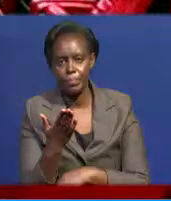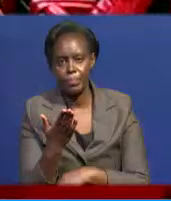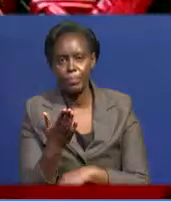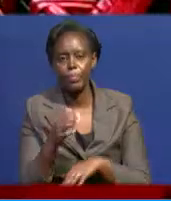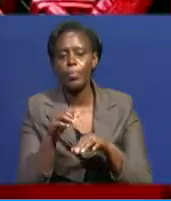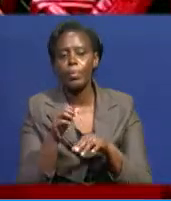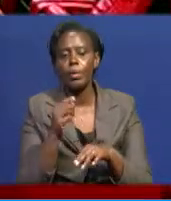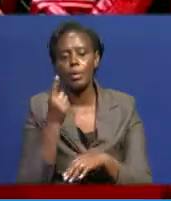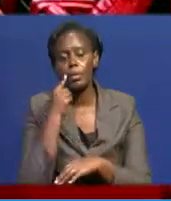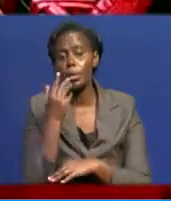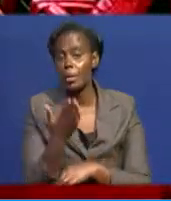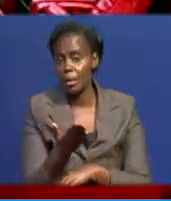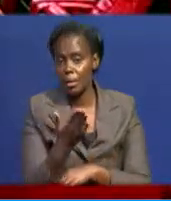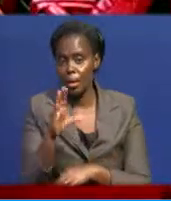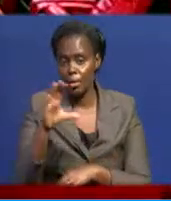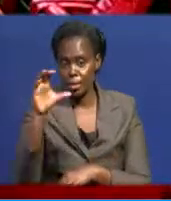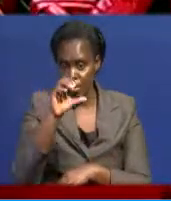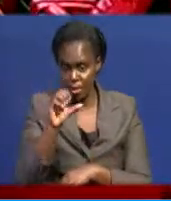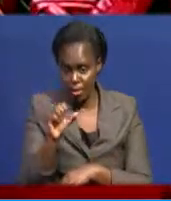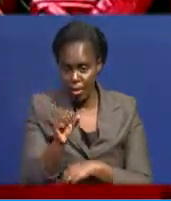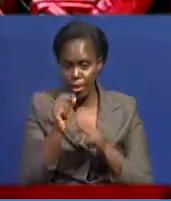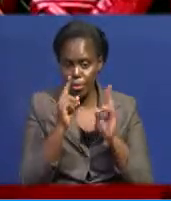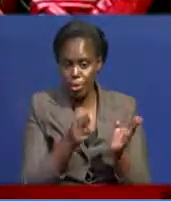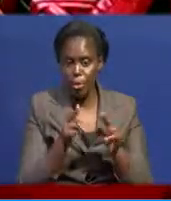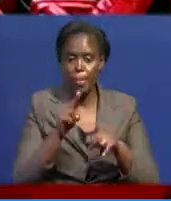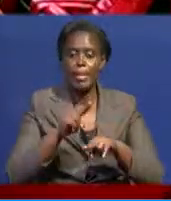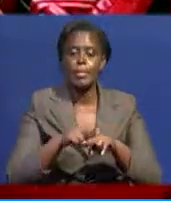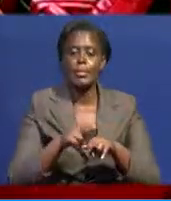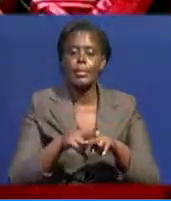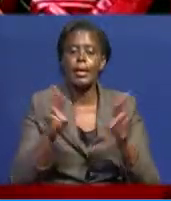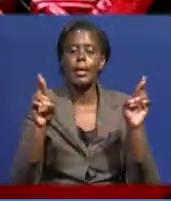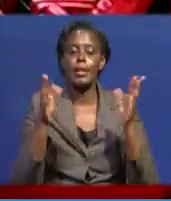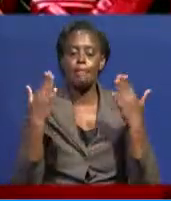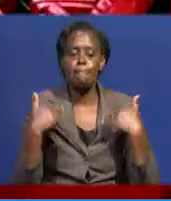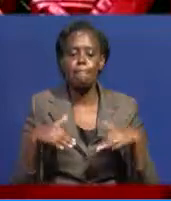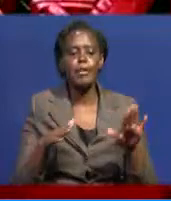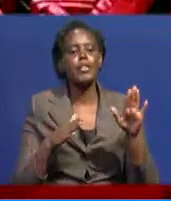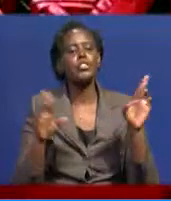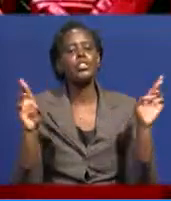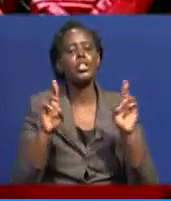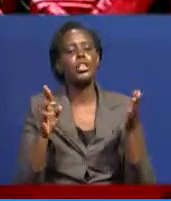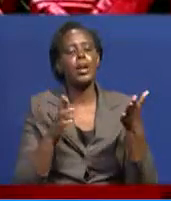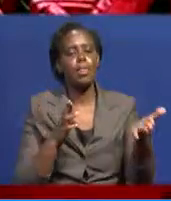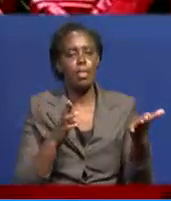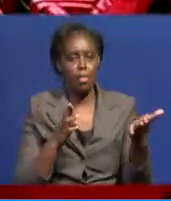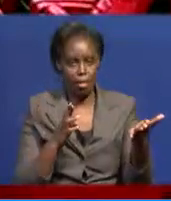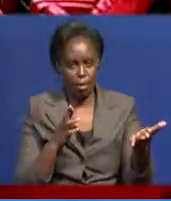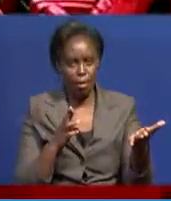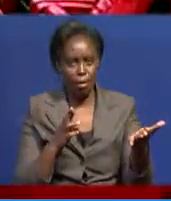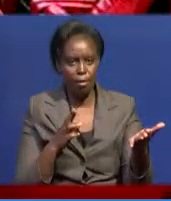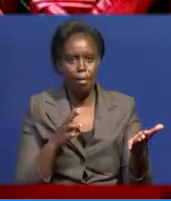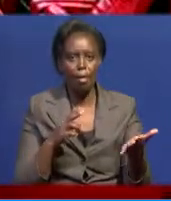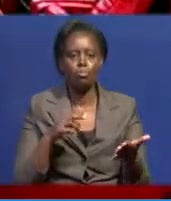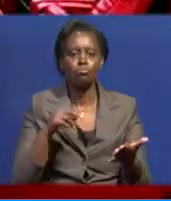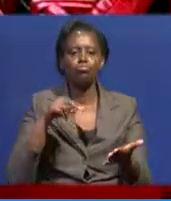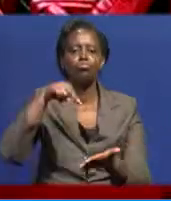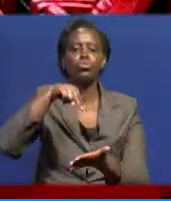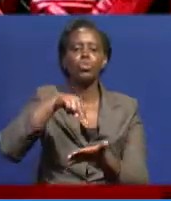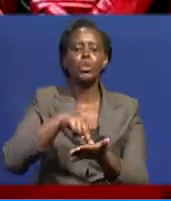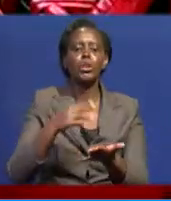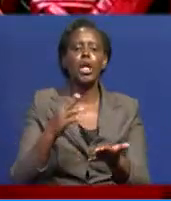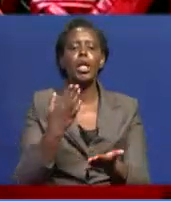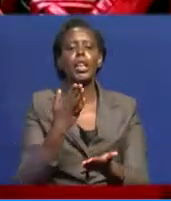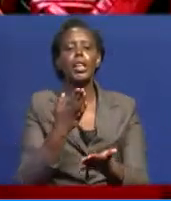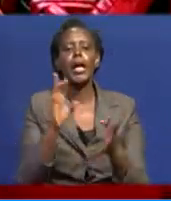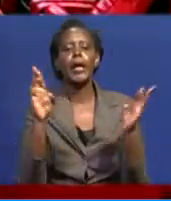position that the CSs normally take has already been set. That is the stand that they will be using to